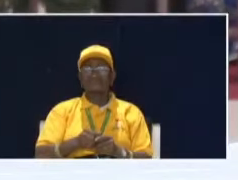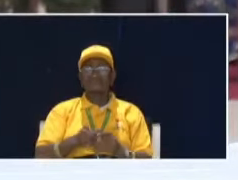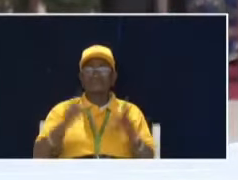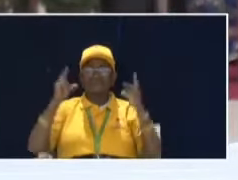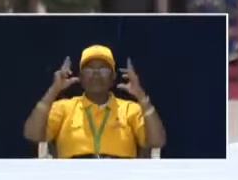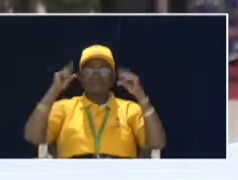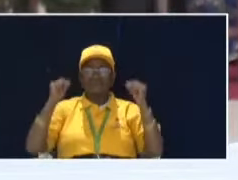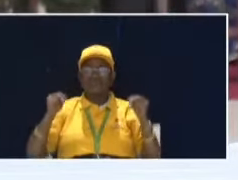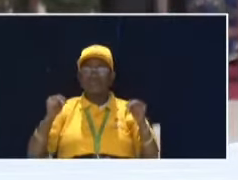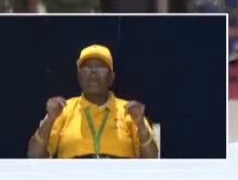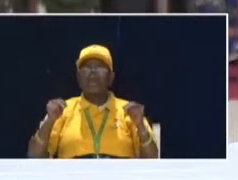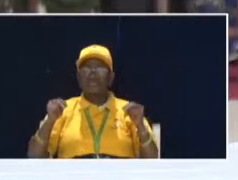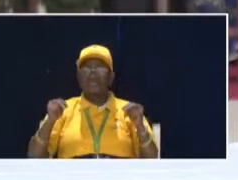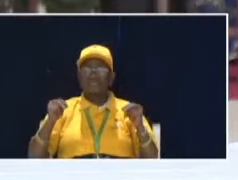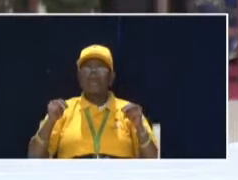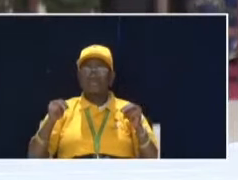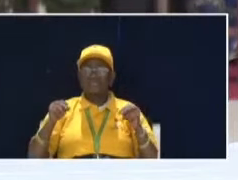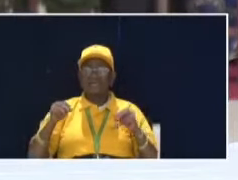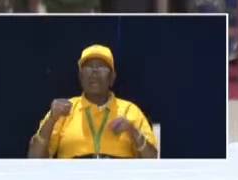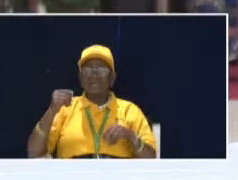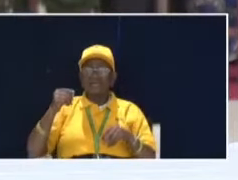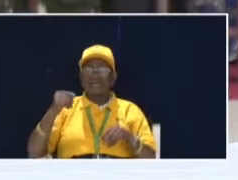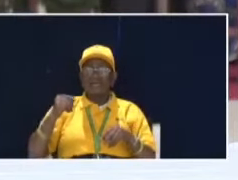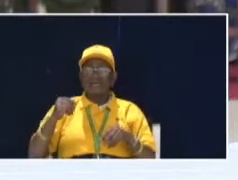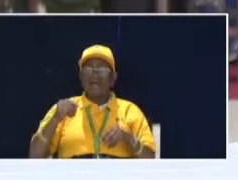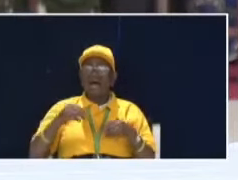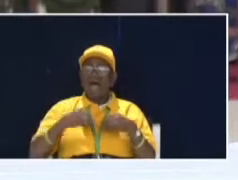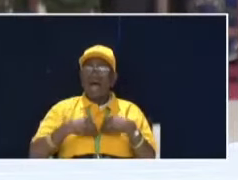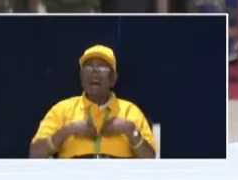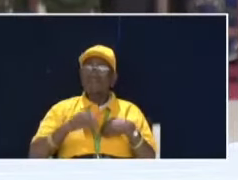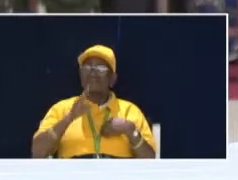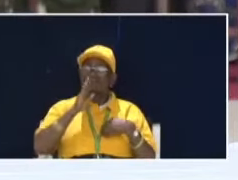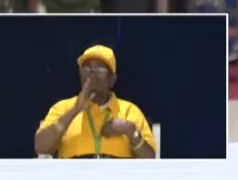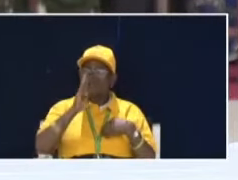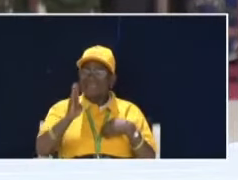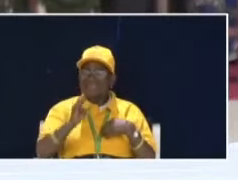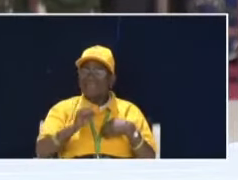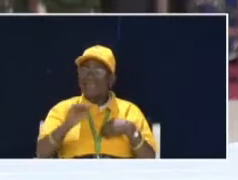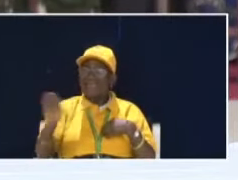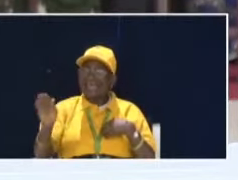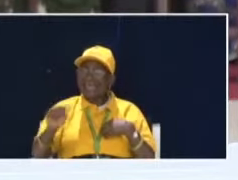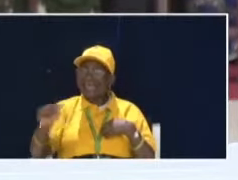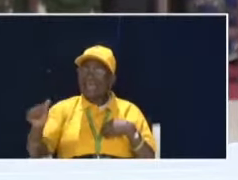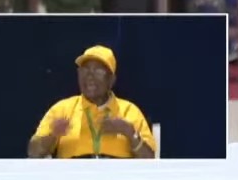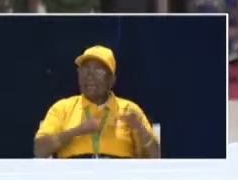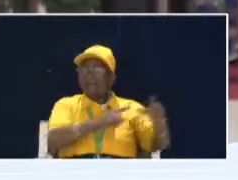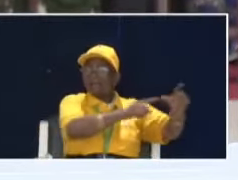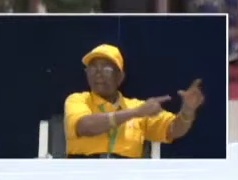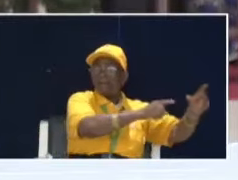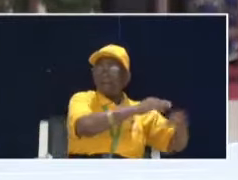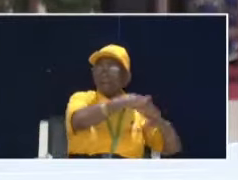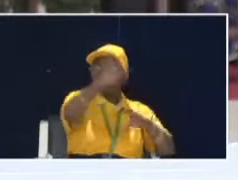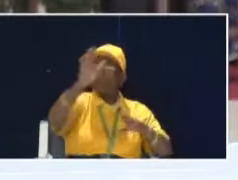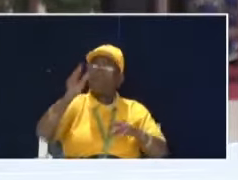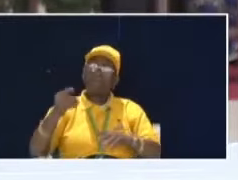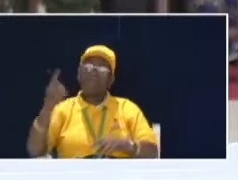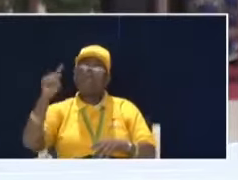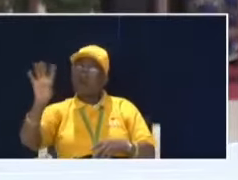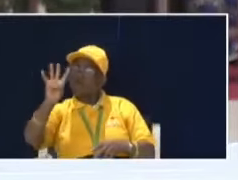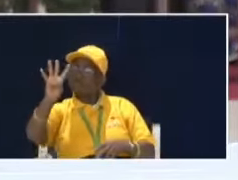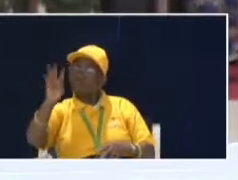Moses had been a fugitive for 40 years.